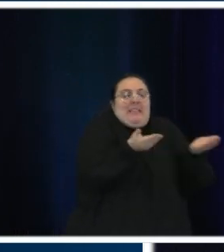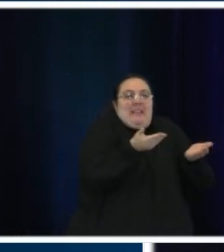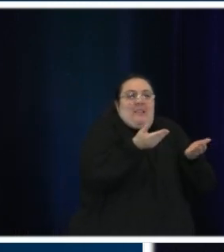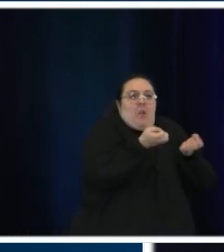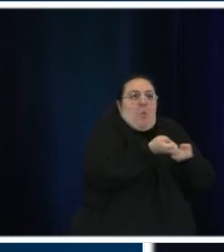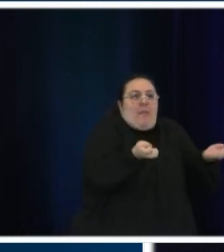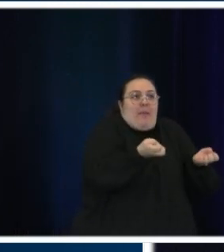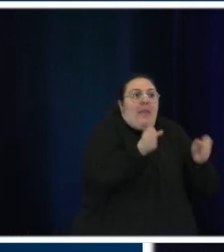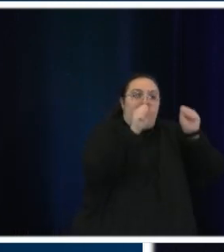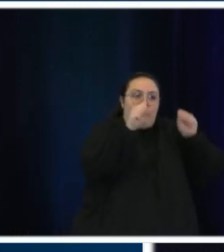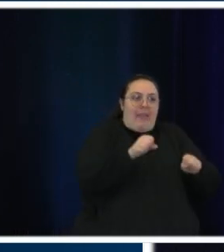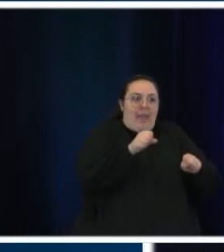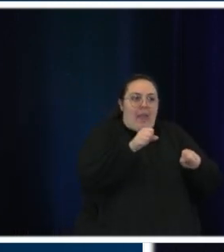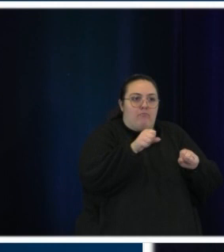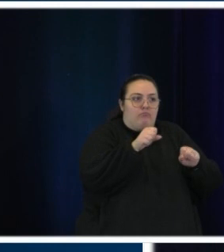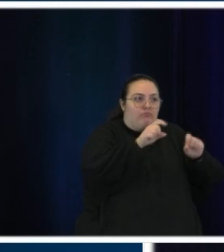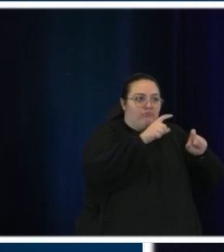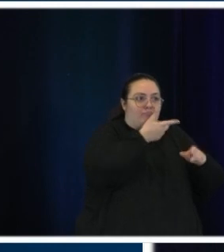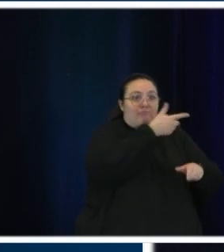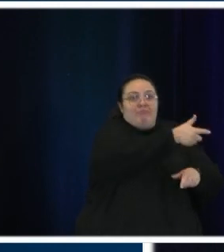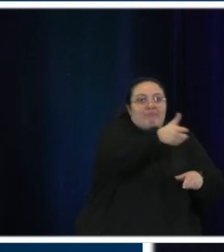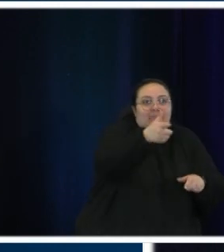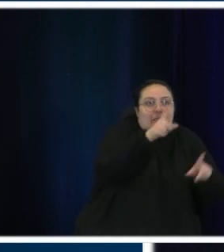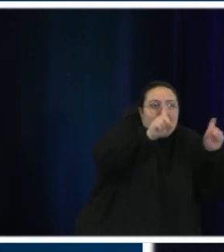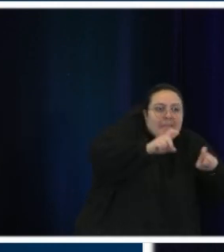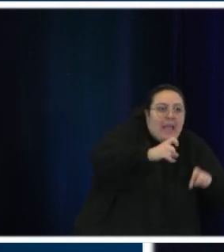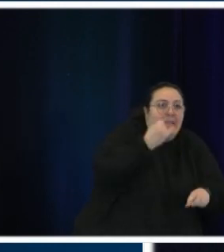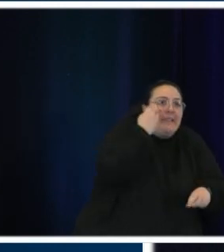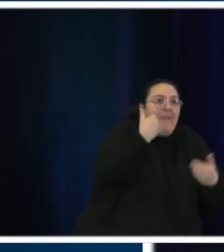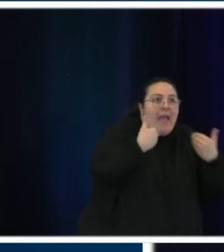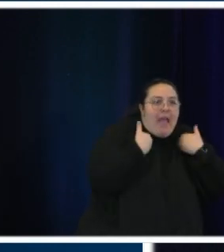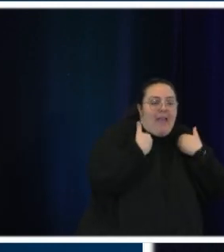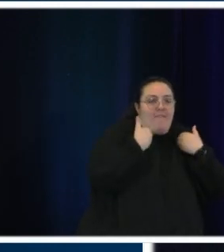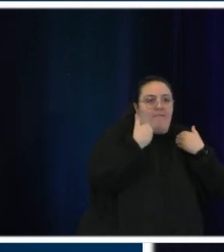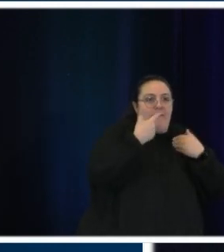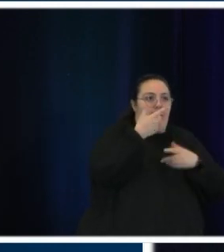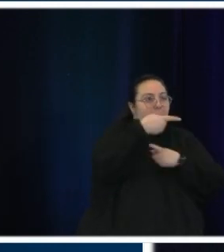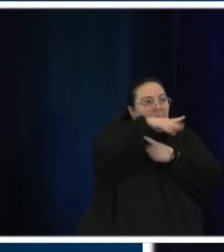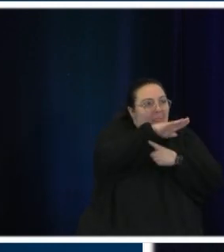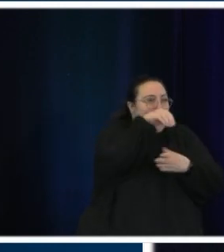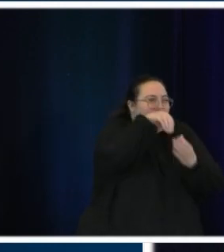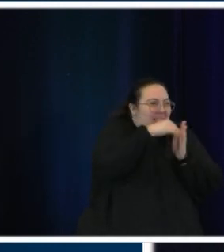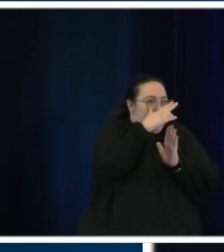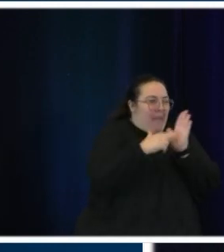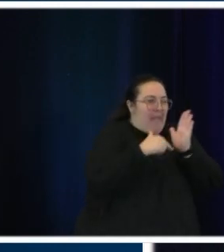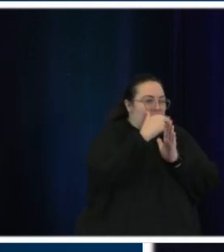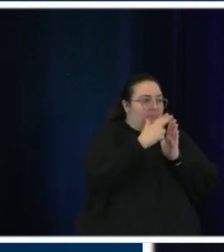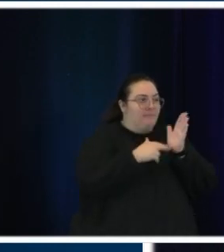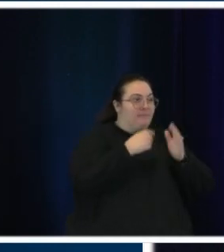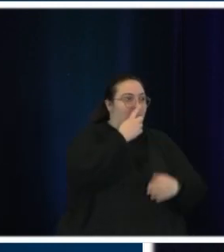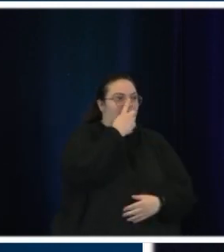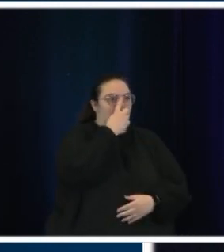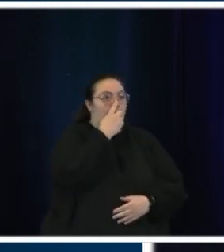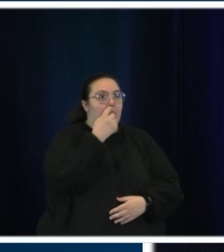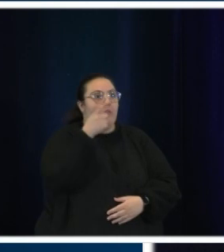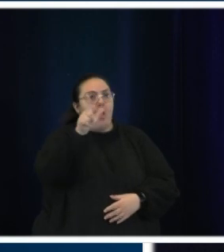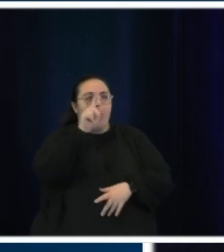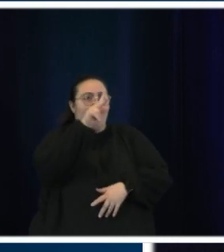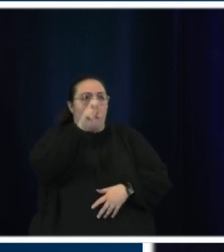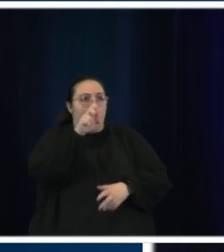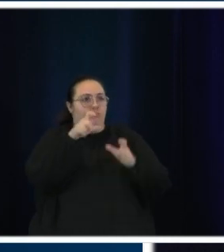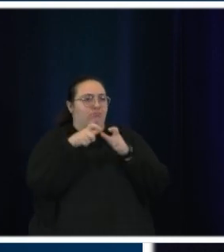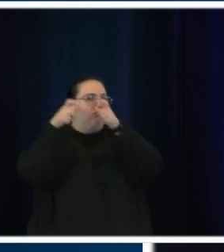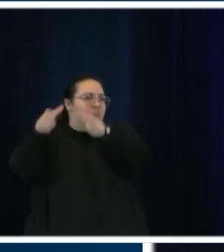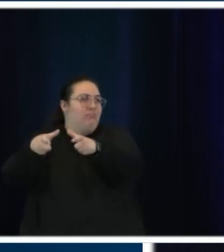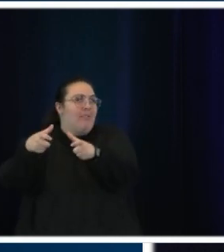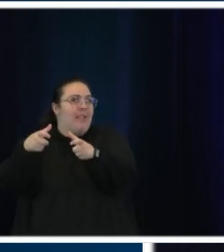see if there's lead in the paint. And so that's another aspect. When I said testing and screening, I didn't mention that. But if you go to Luke's breakout session, he's going to talk about